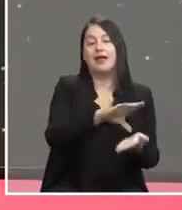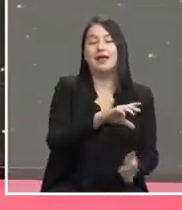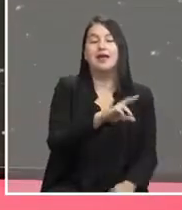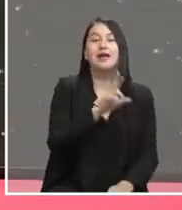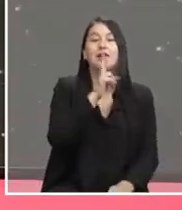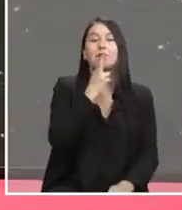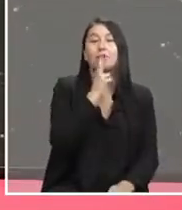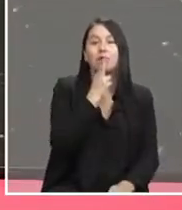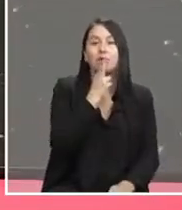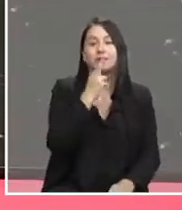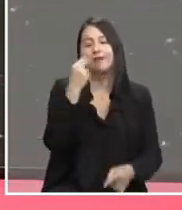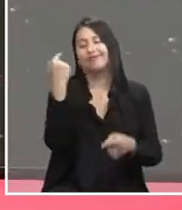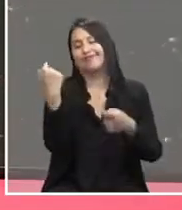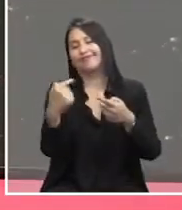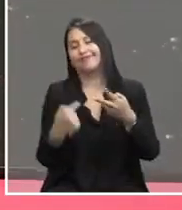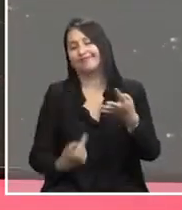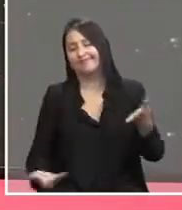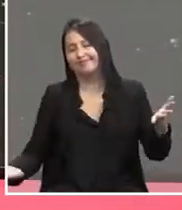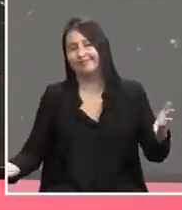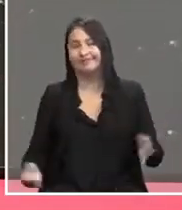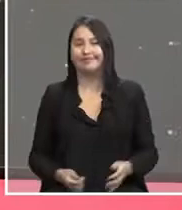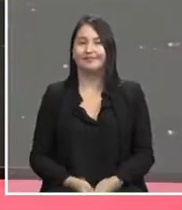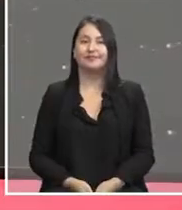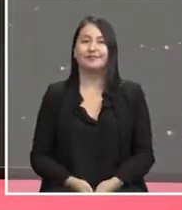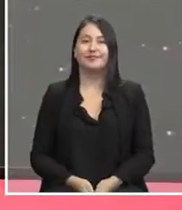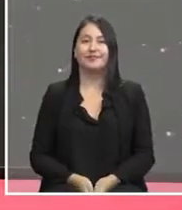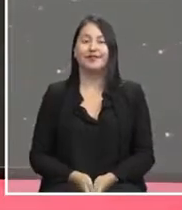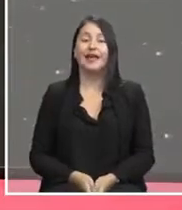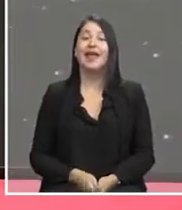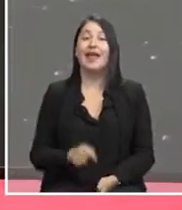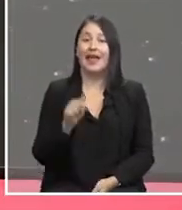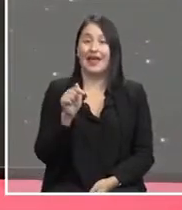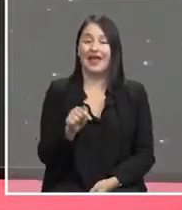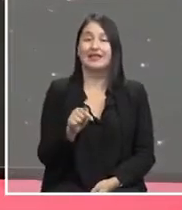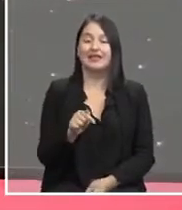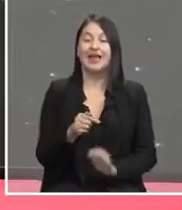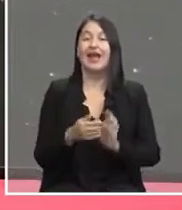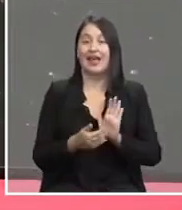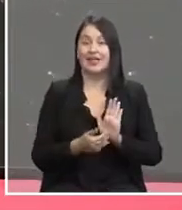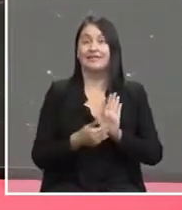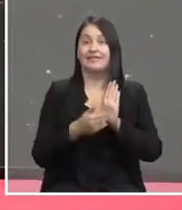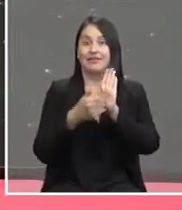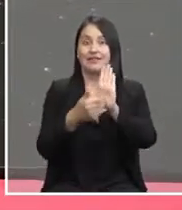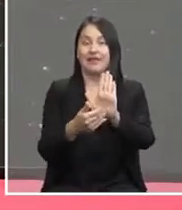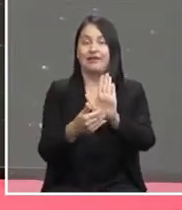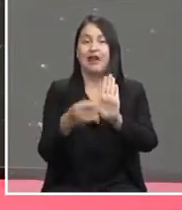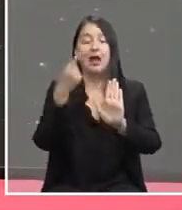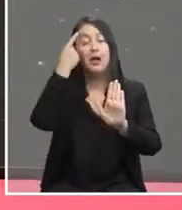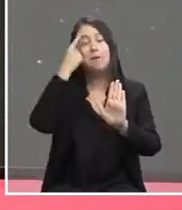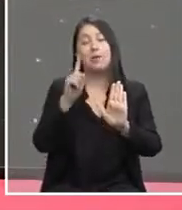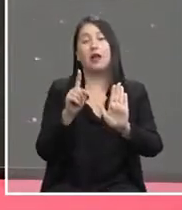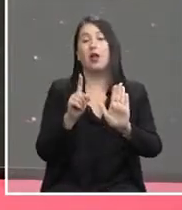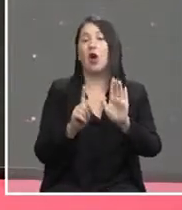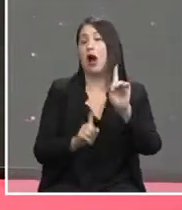This one is visible, but maybe it's not the most important. Three blocks of war.